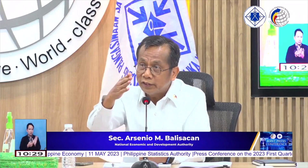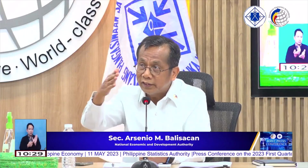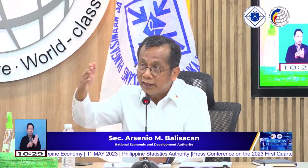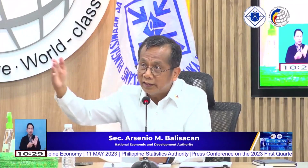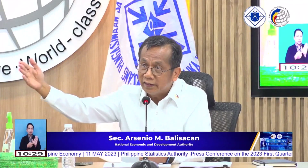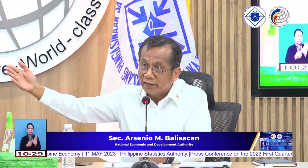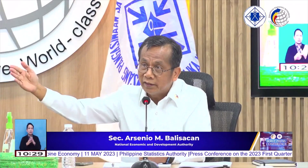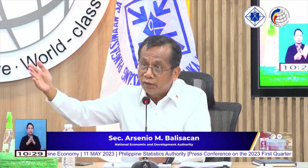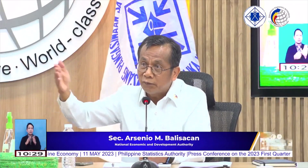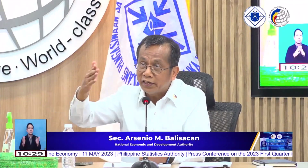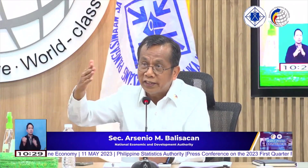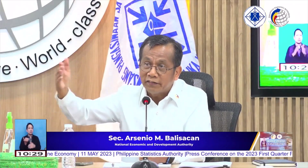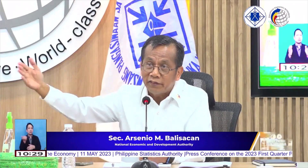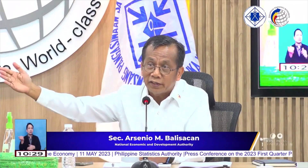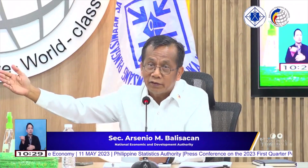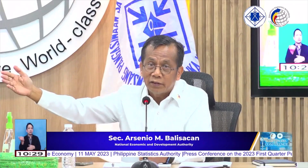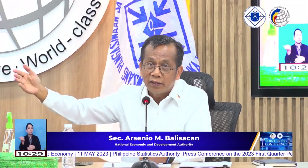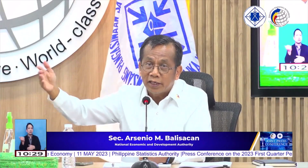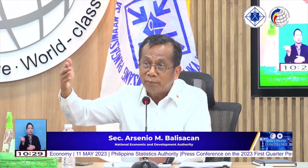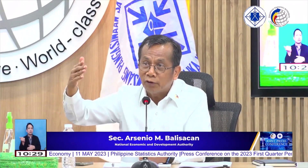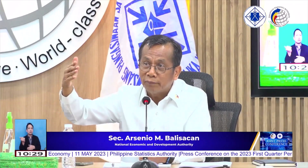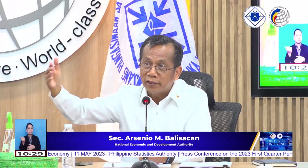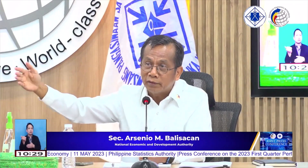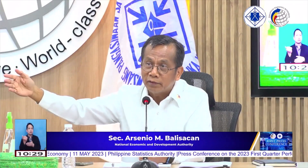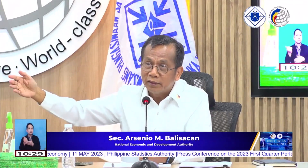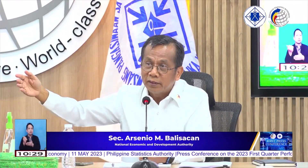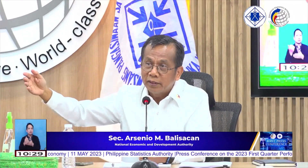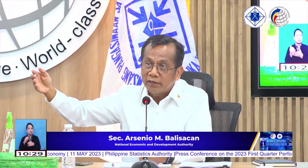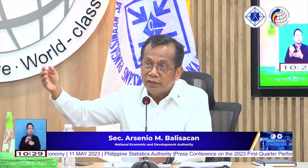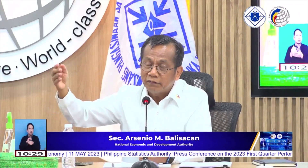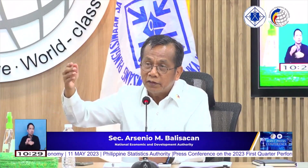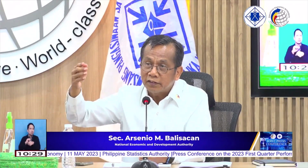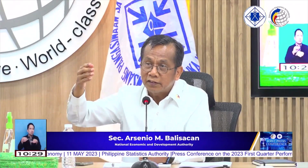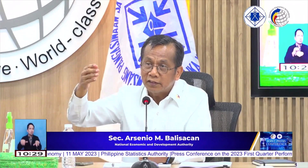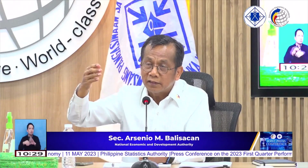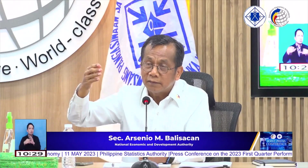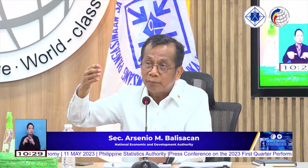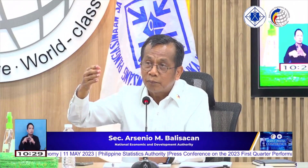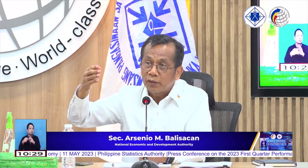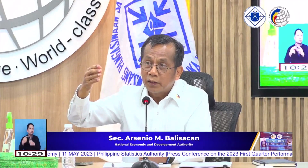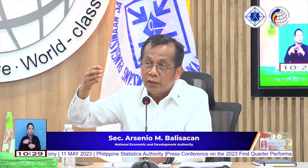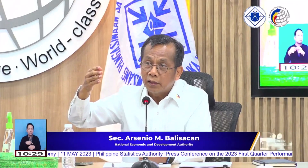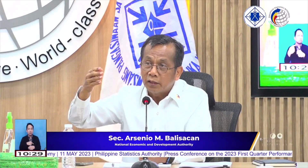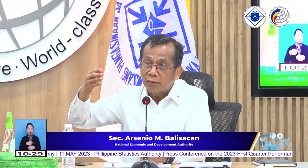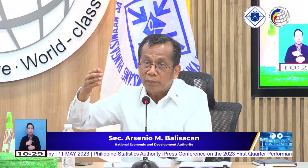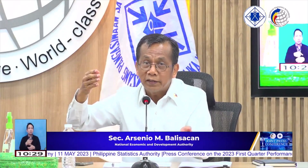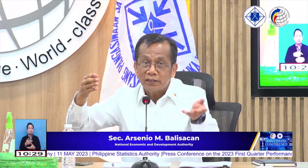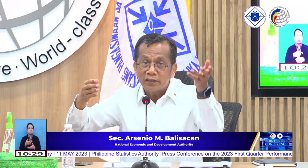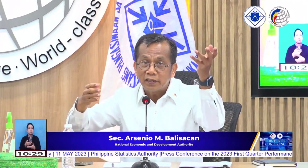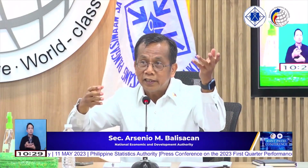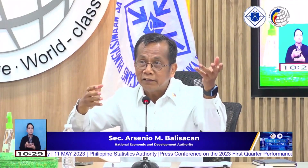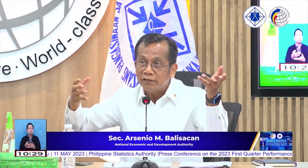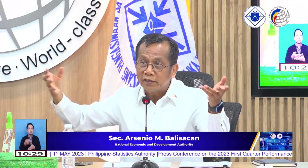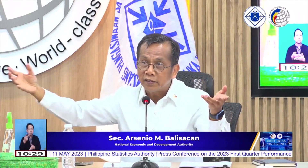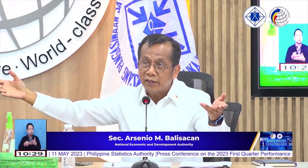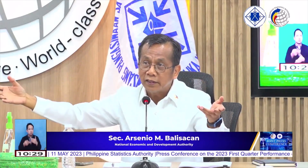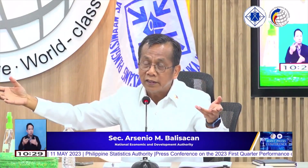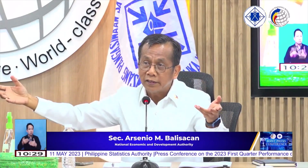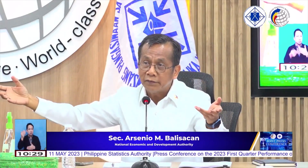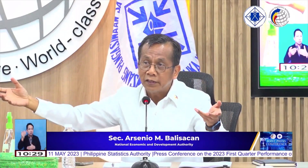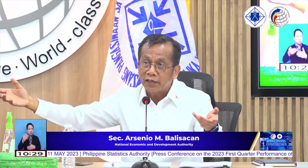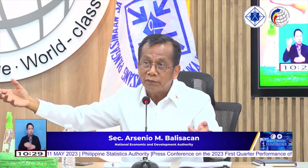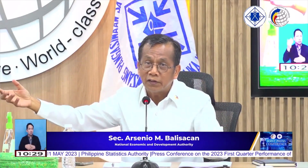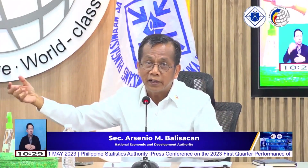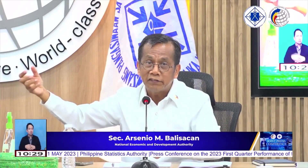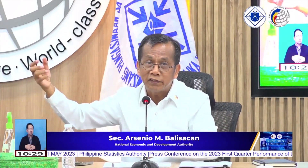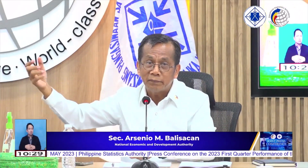the other offsetting effect, no, employment. No? Even if as prices high, if